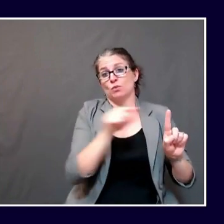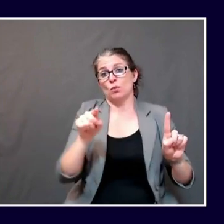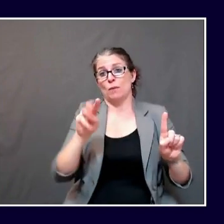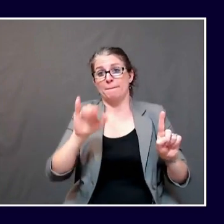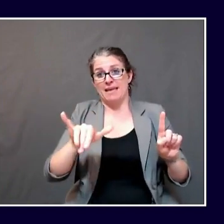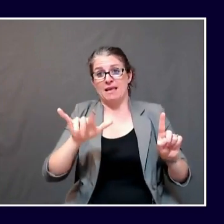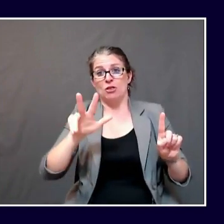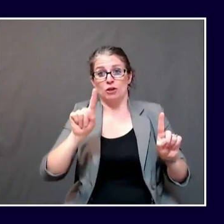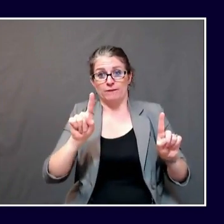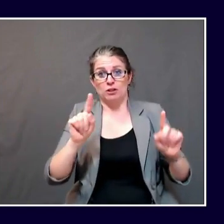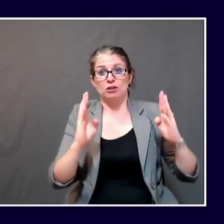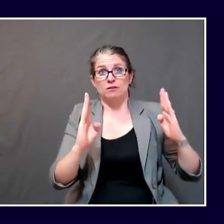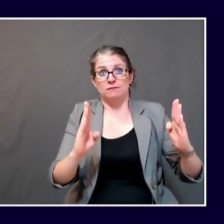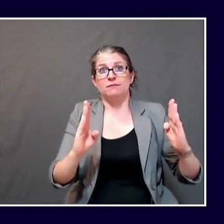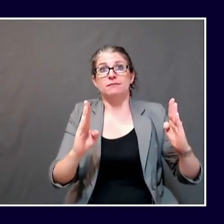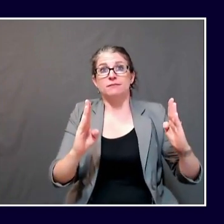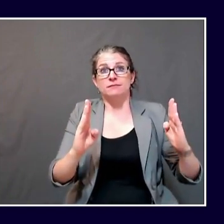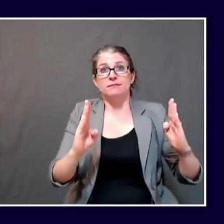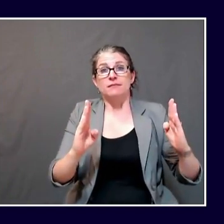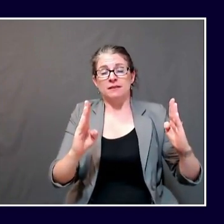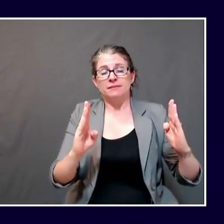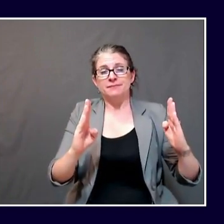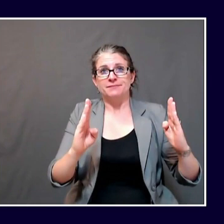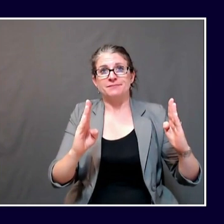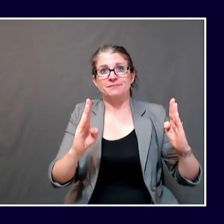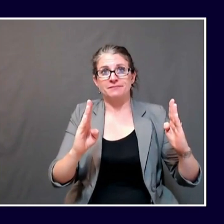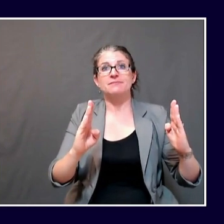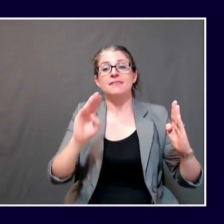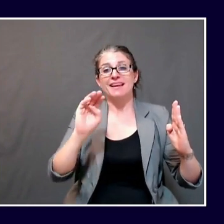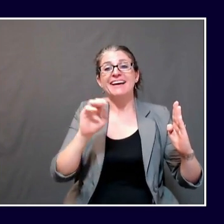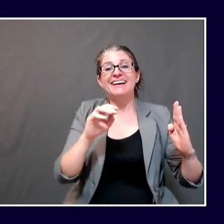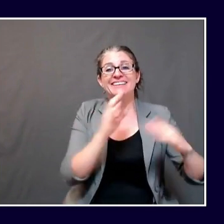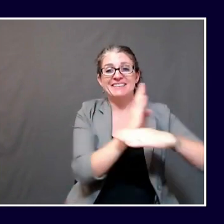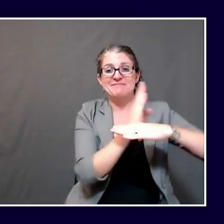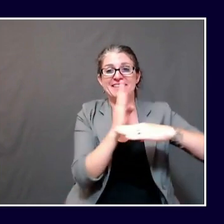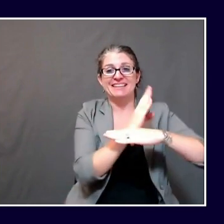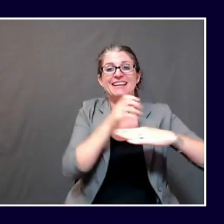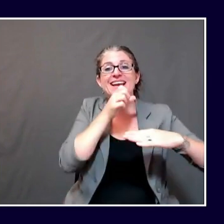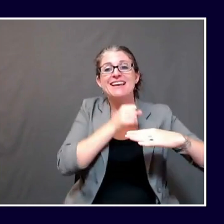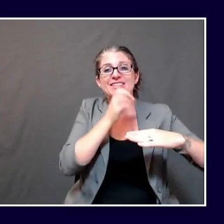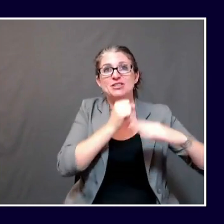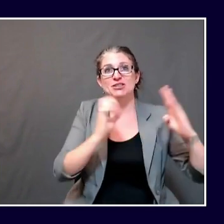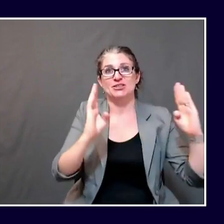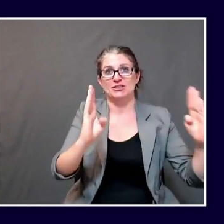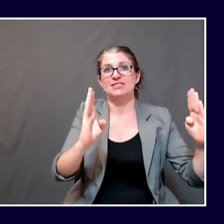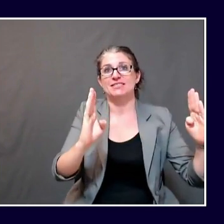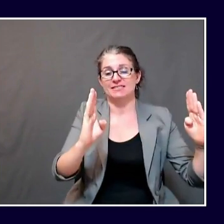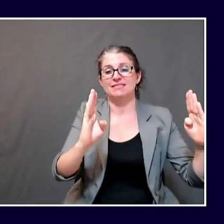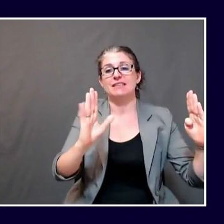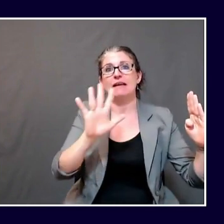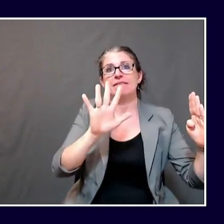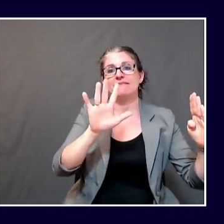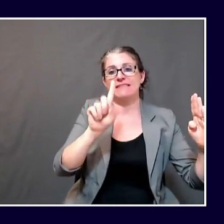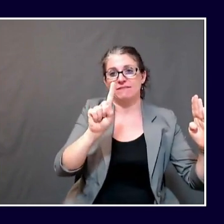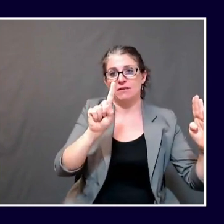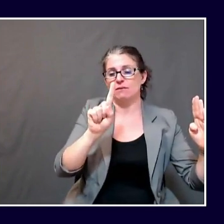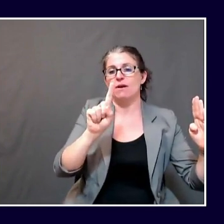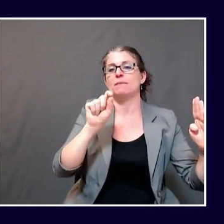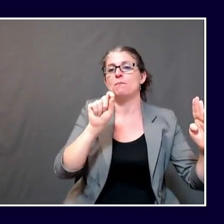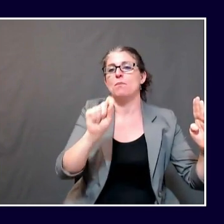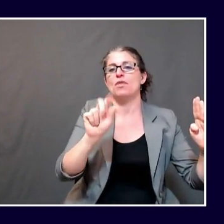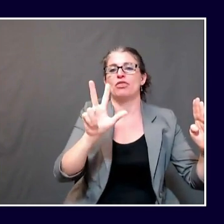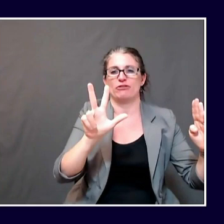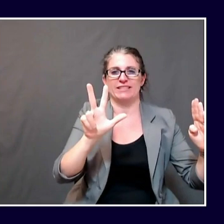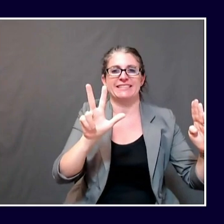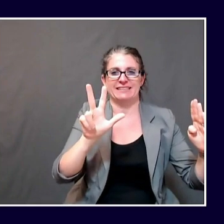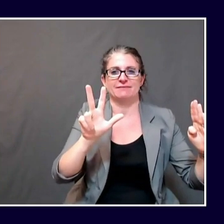of all COVID-19 cases in the state at that time was 51.3. From June 1st